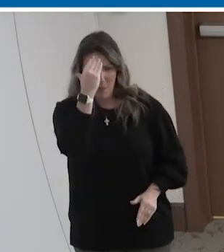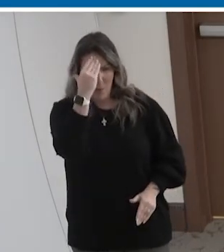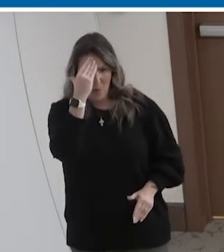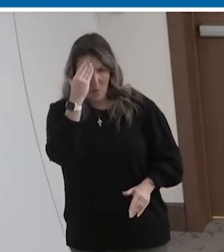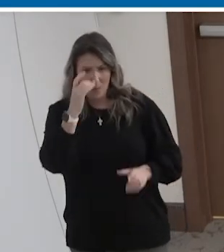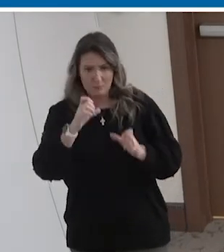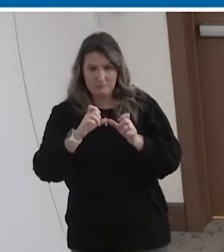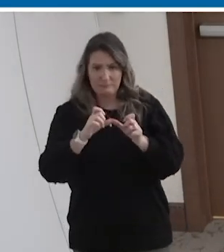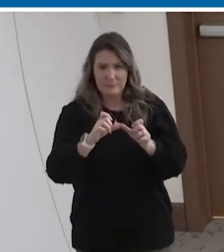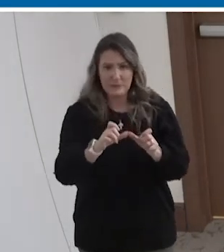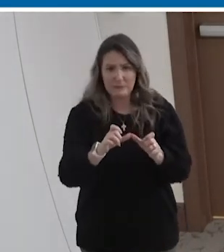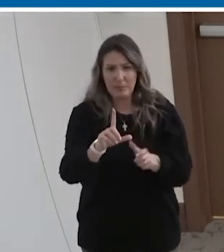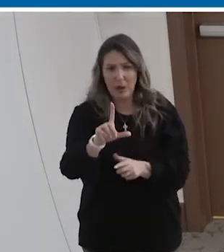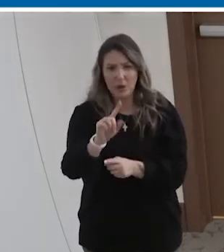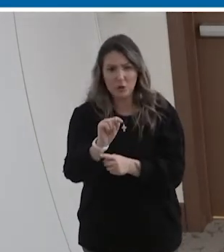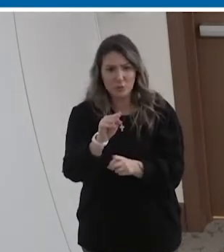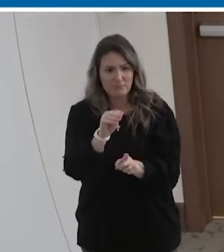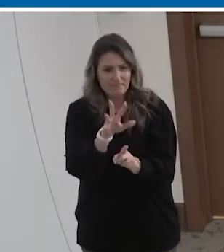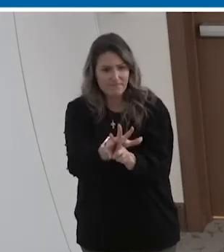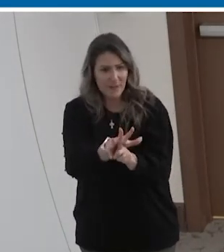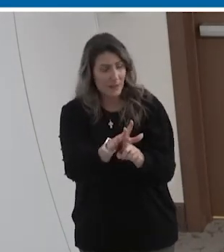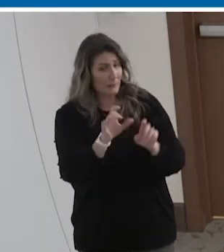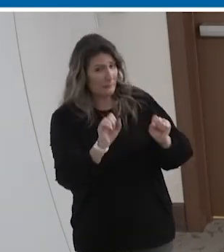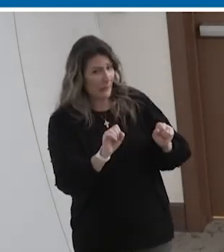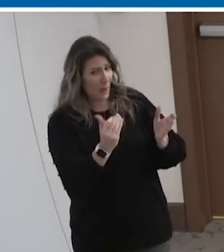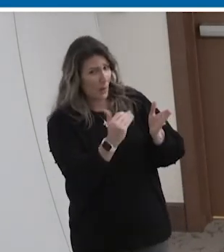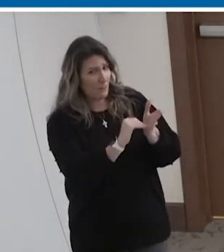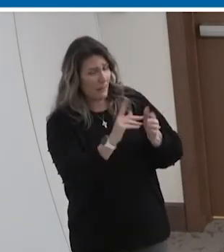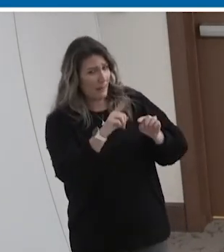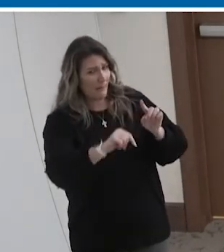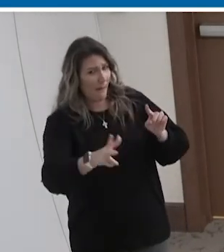long-term effects for children? Can you repeat that question? I didn't hear it. Sorry.